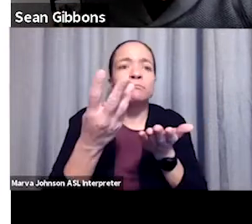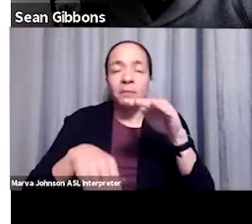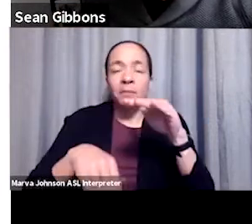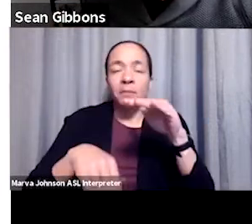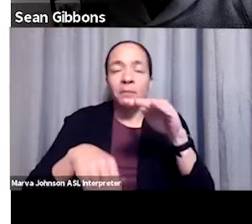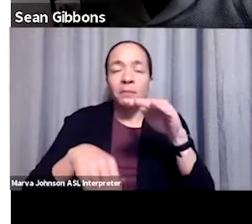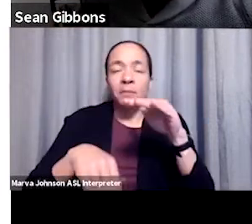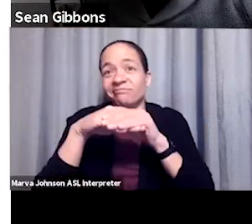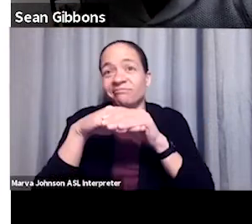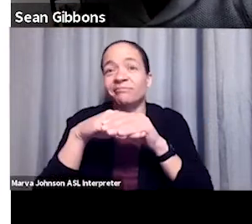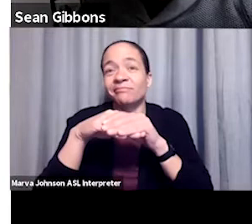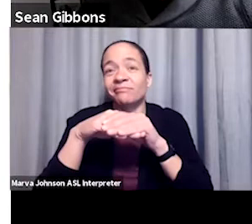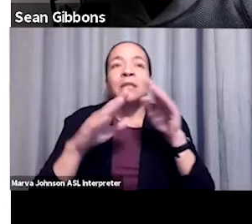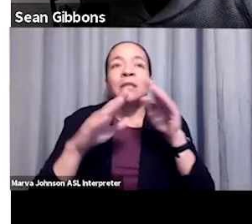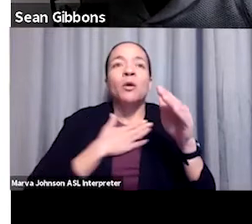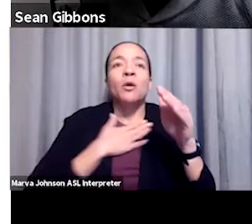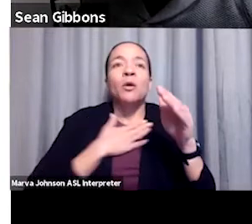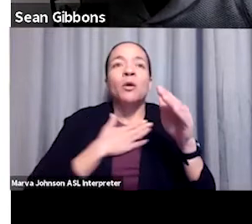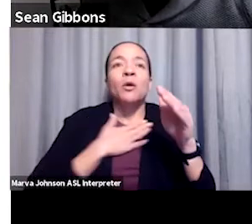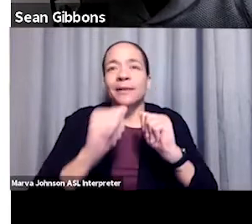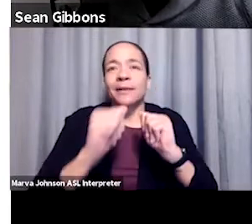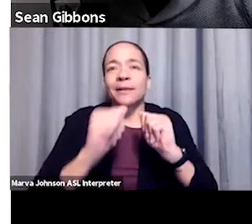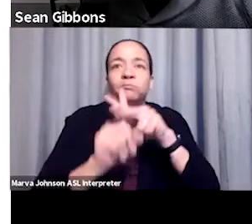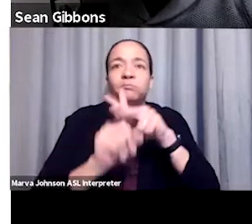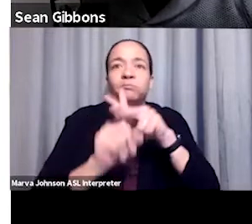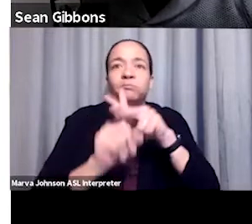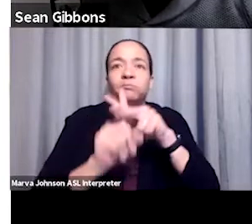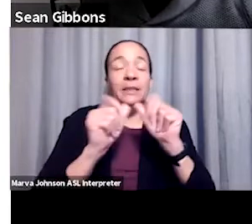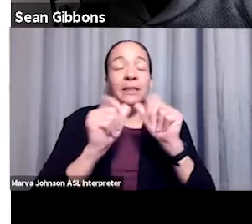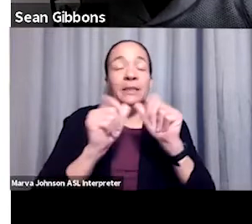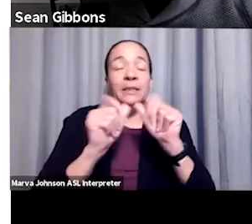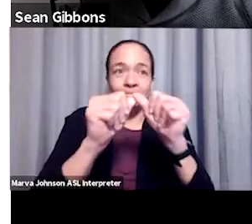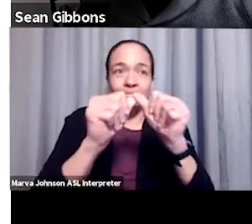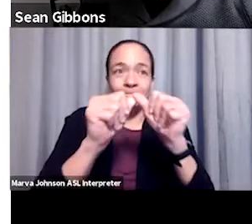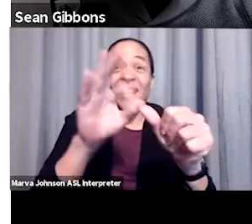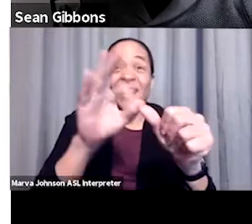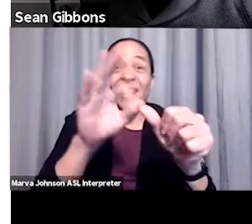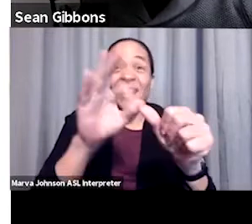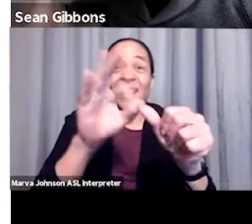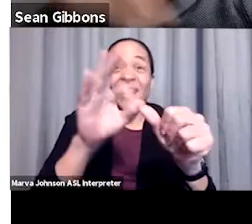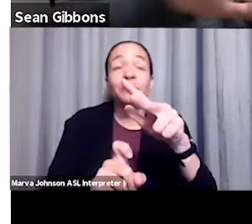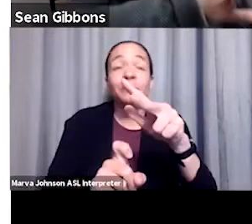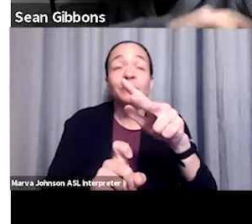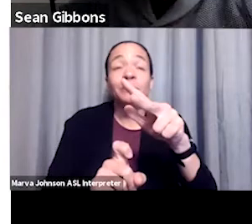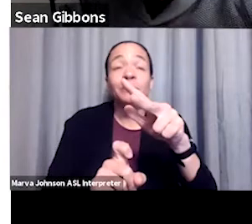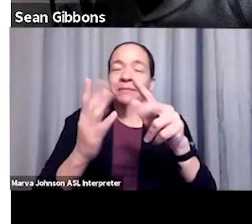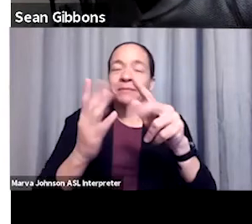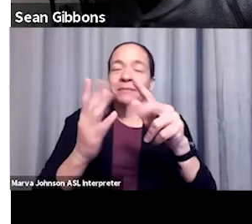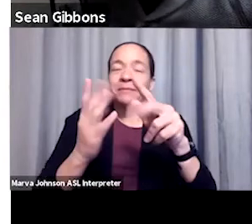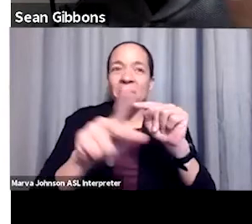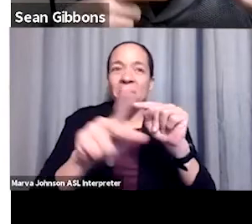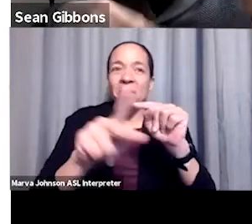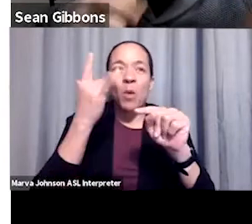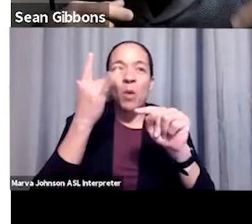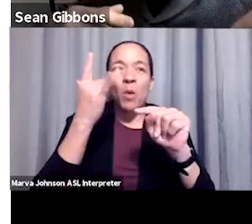back into the Zoom room. But why don't we go ahead and pick up a practice that we had in, yes, Renee, it is being recorded. And